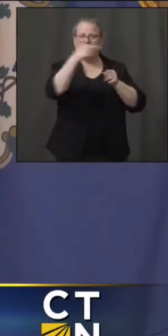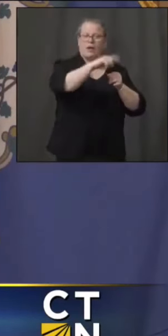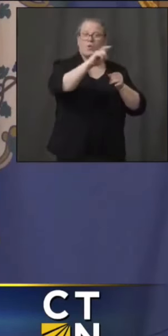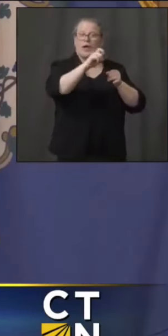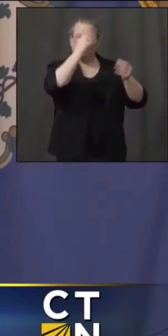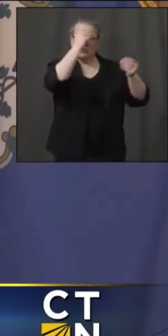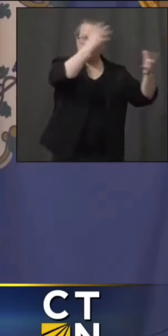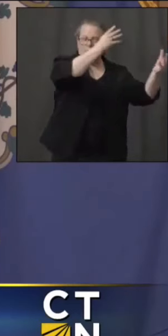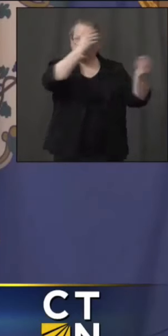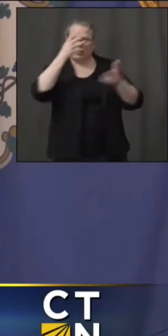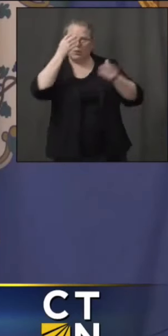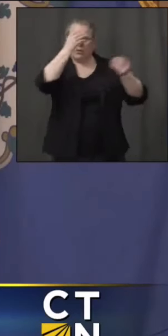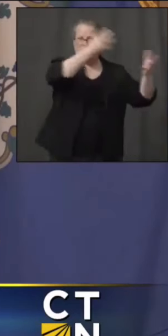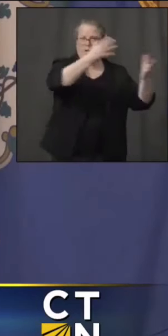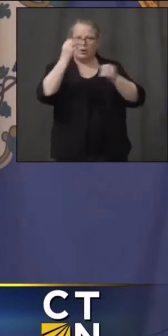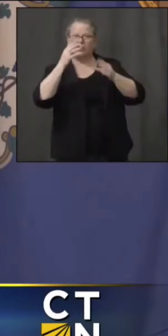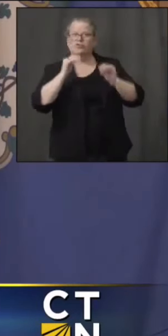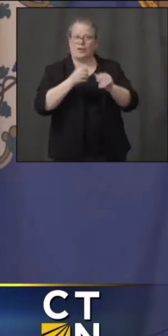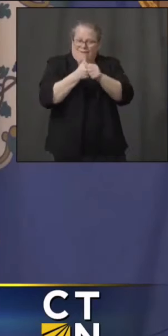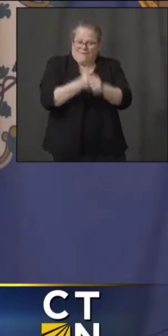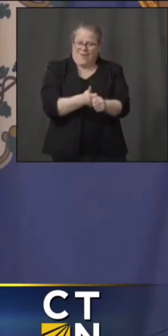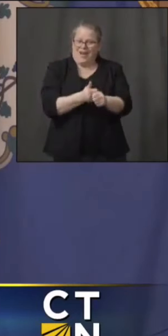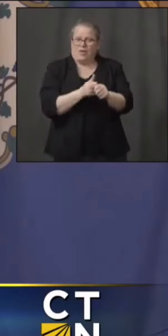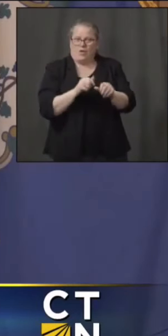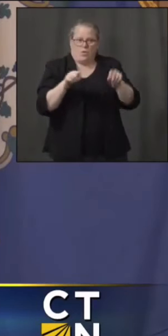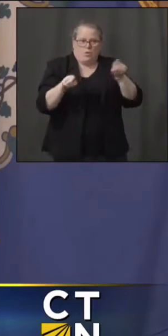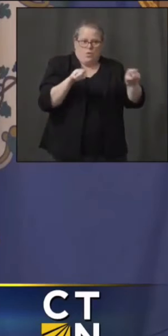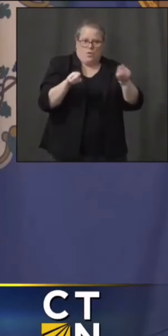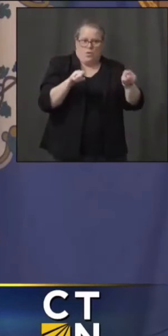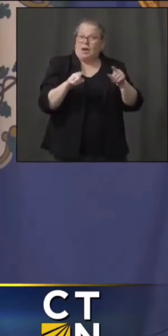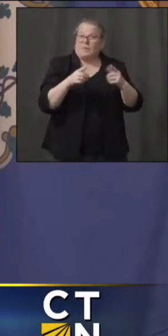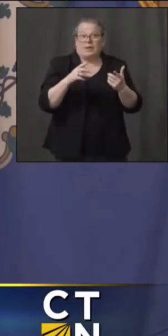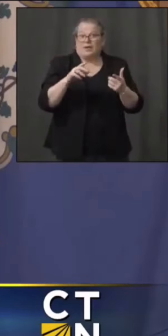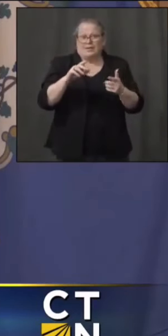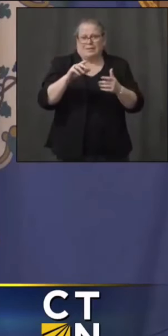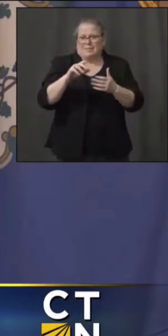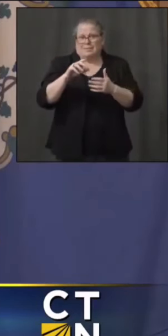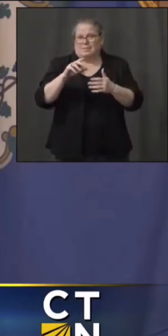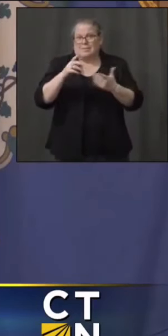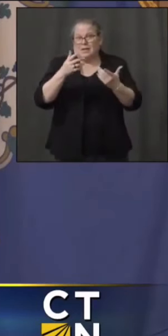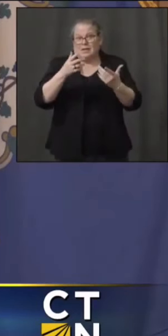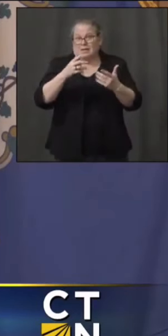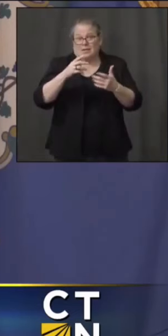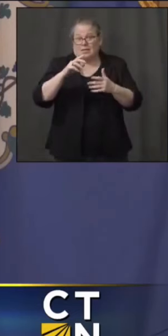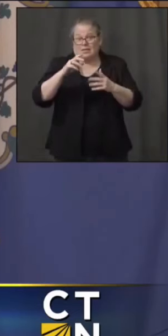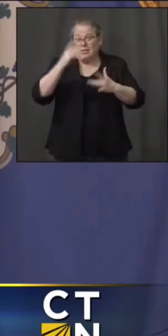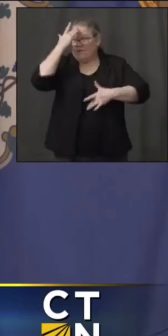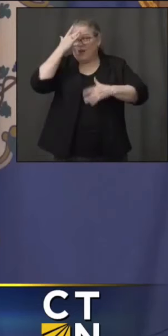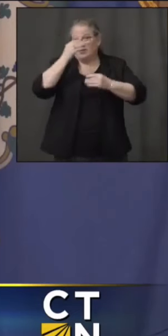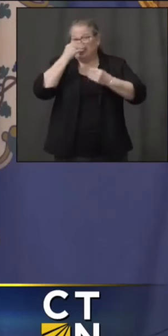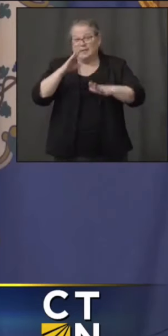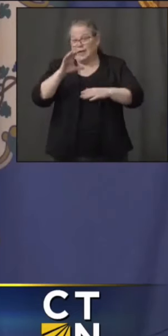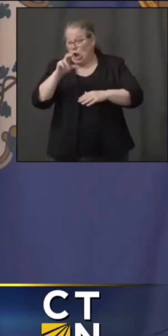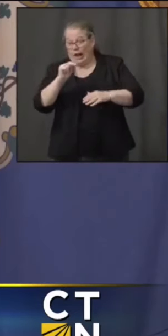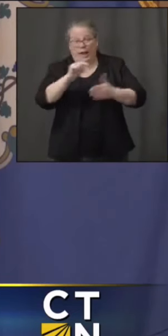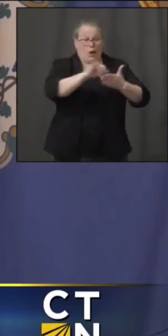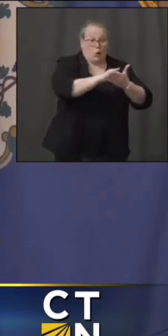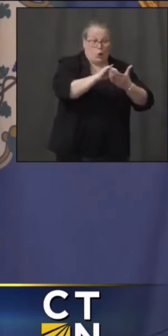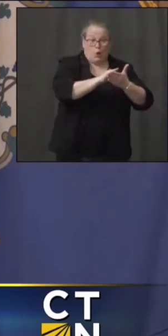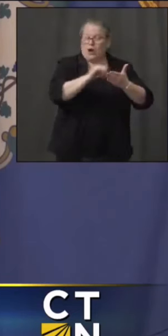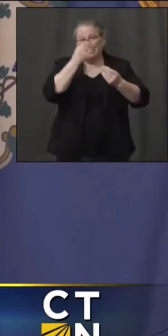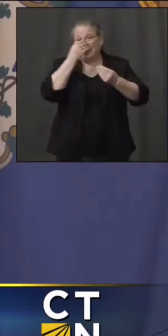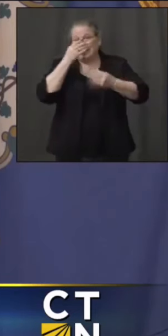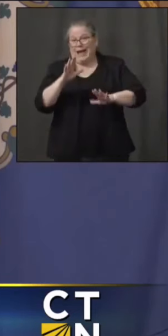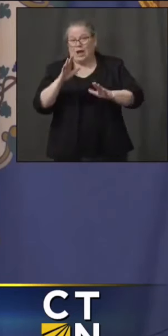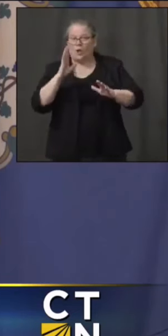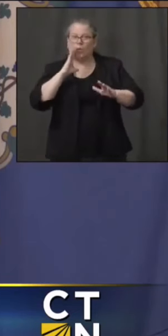the Westchester, Connecticut border is no border as far as the virus is concerned. So these two state systems are going to